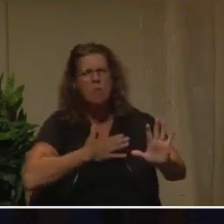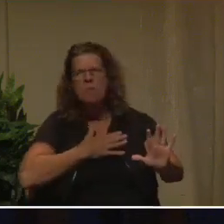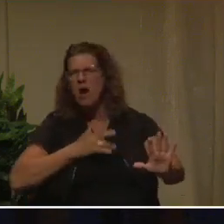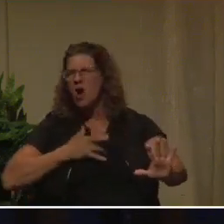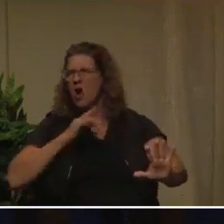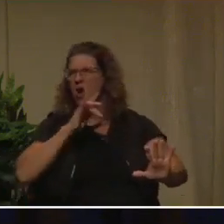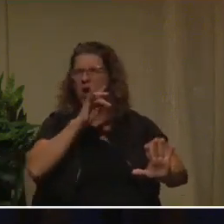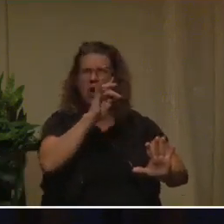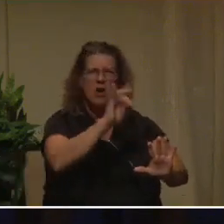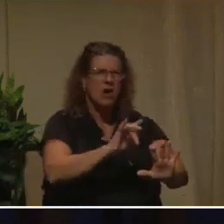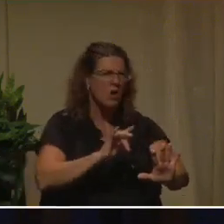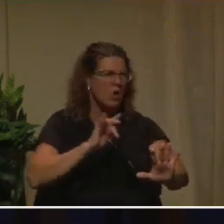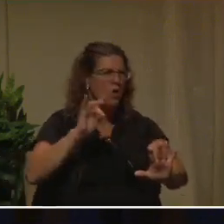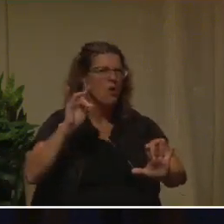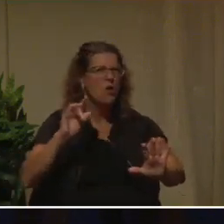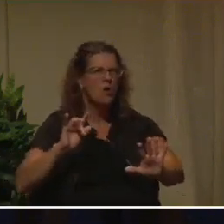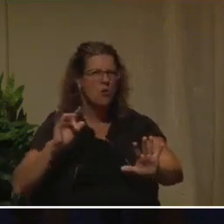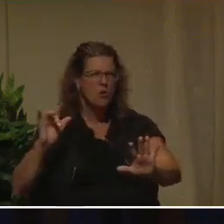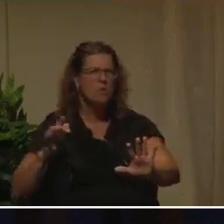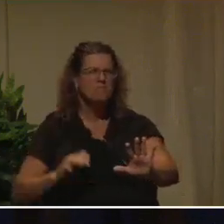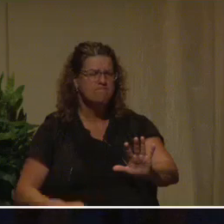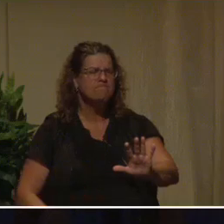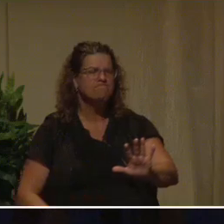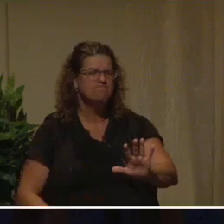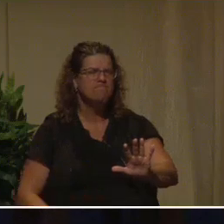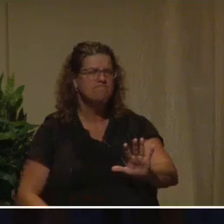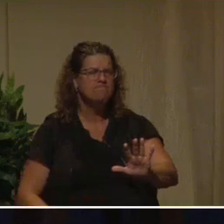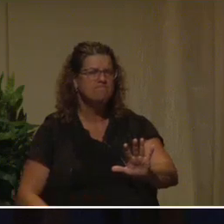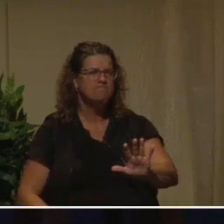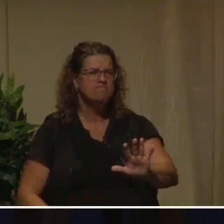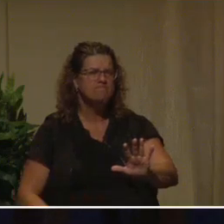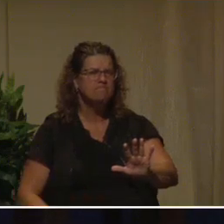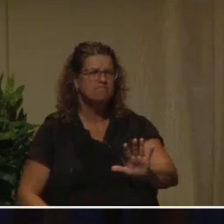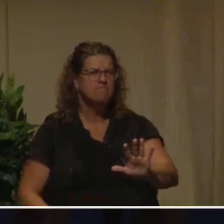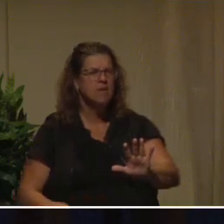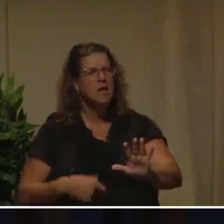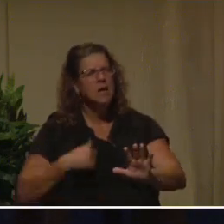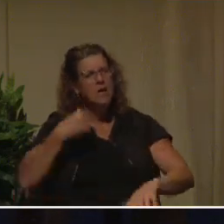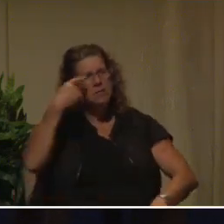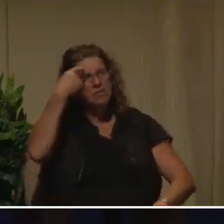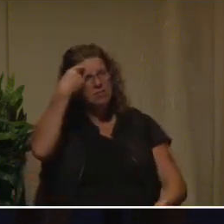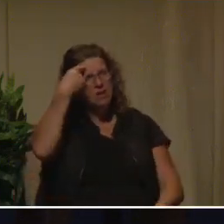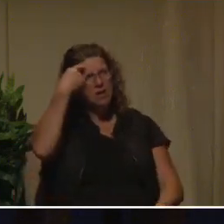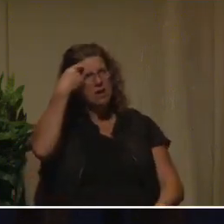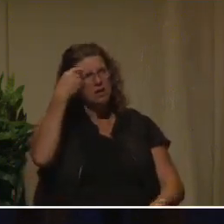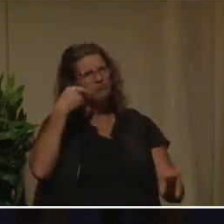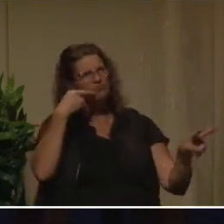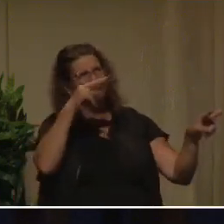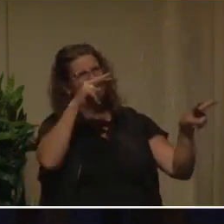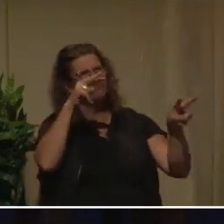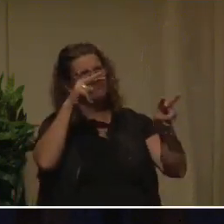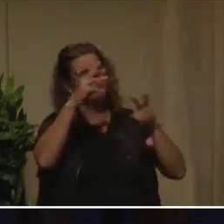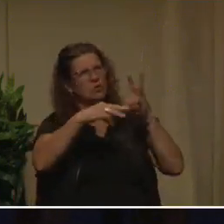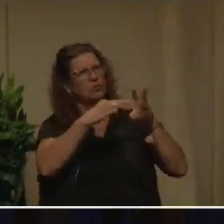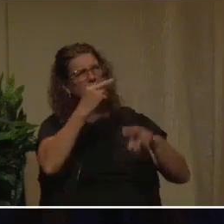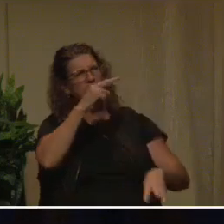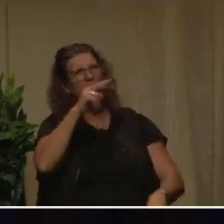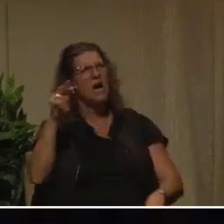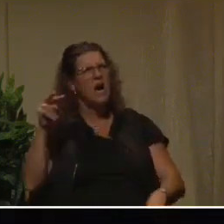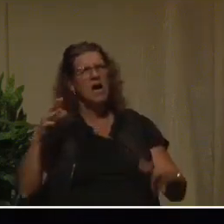And if all I had was my own thoughts about looking around the world and giving you advice, I really wouldn't have anything to say to you.